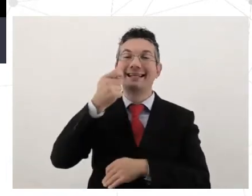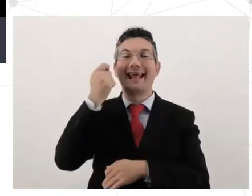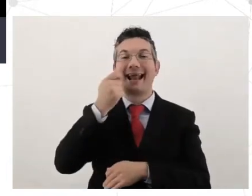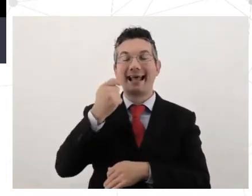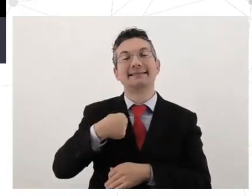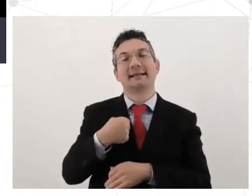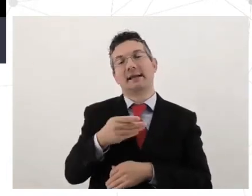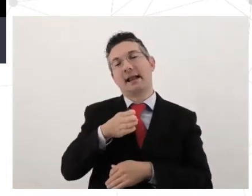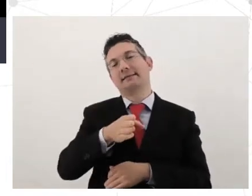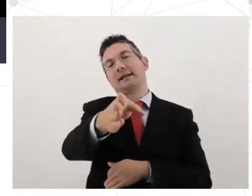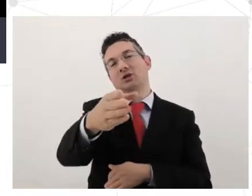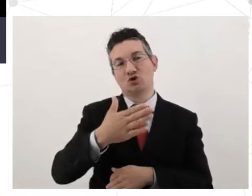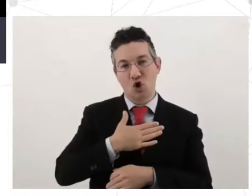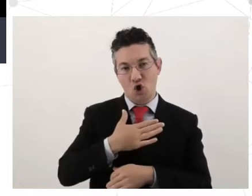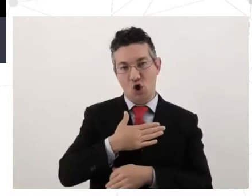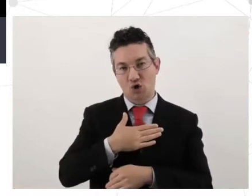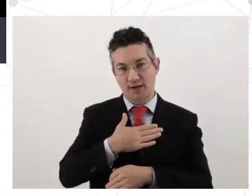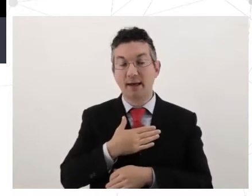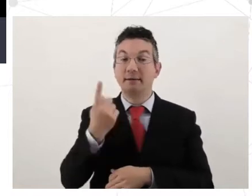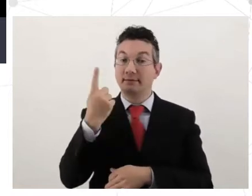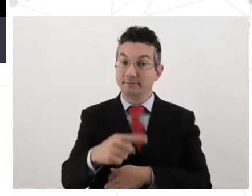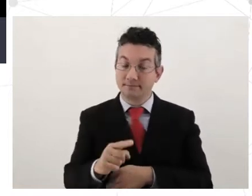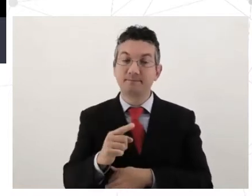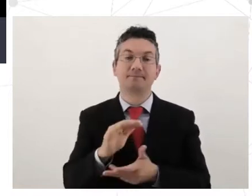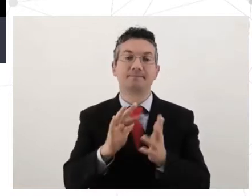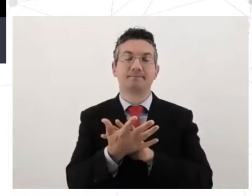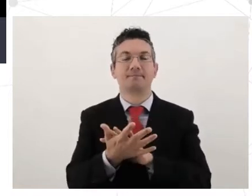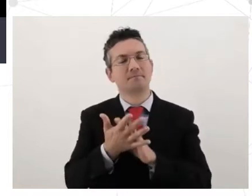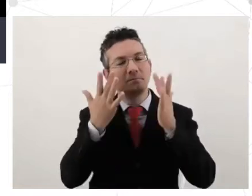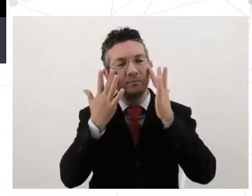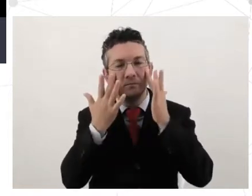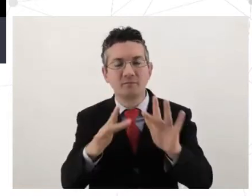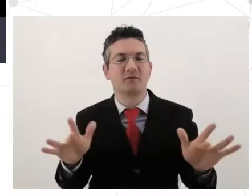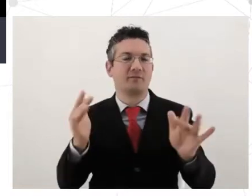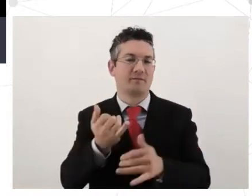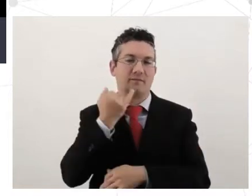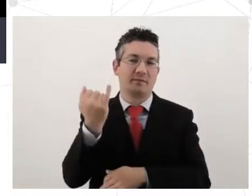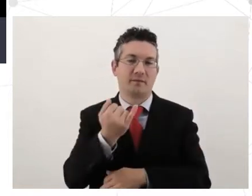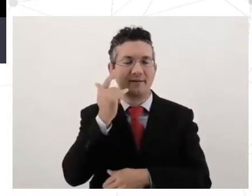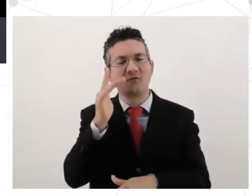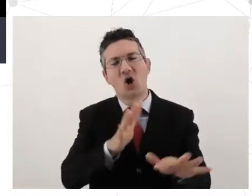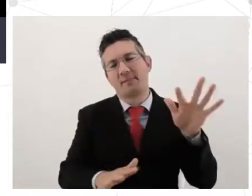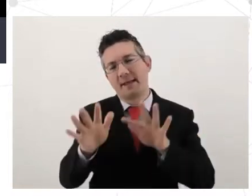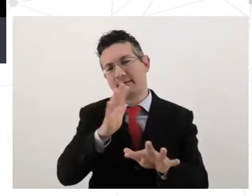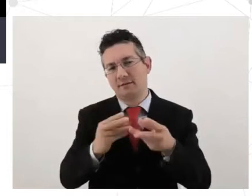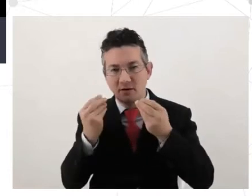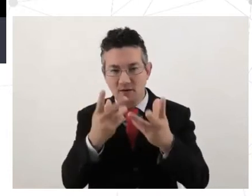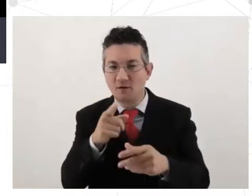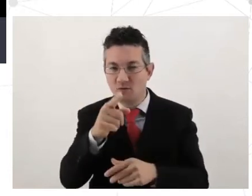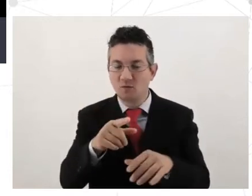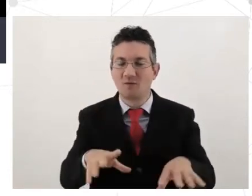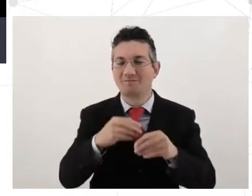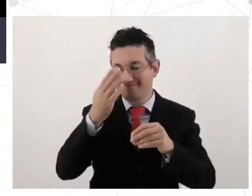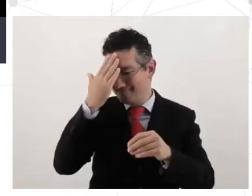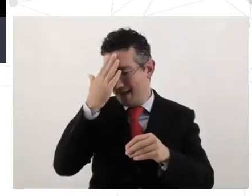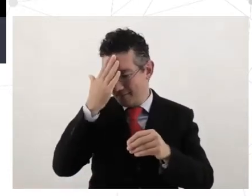gives instant orientation information, including the direction you're facing, the location of the closest street or intersection. And then if you pair